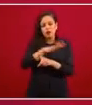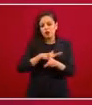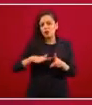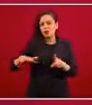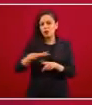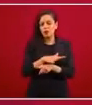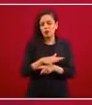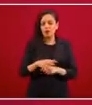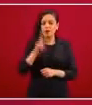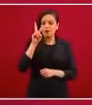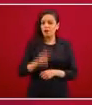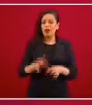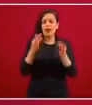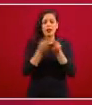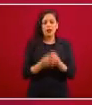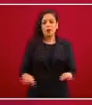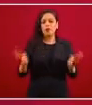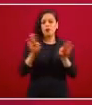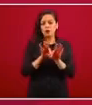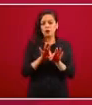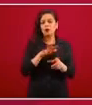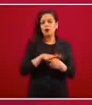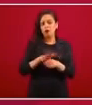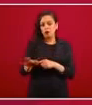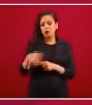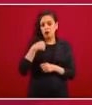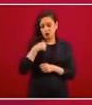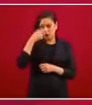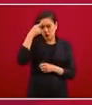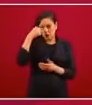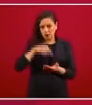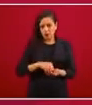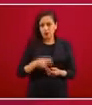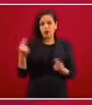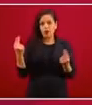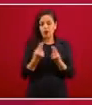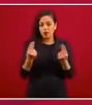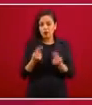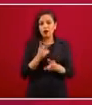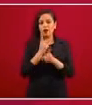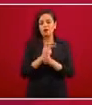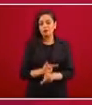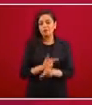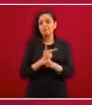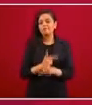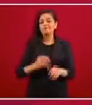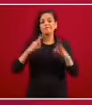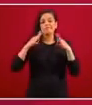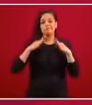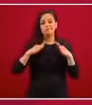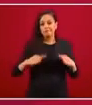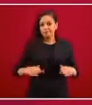for the public good. So I think it is extremely important to be calm.